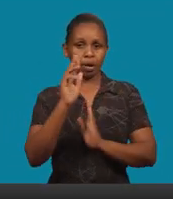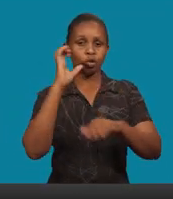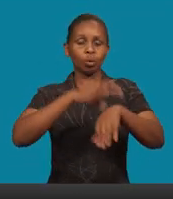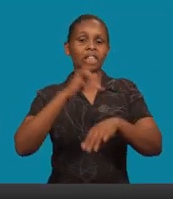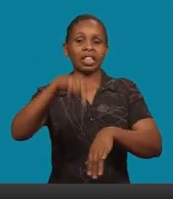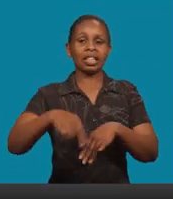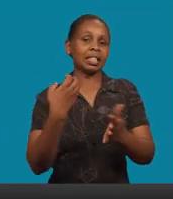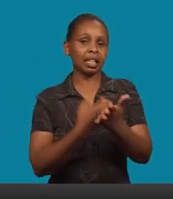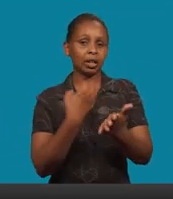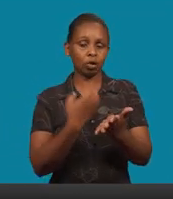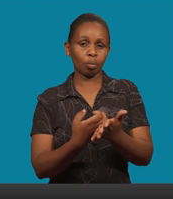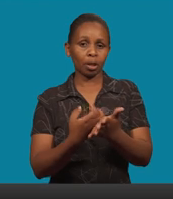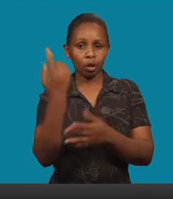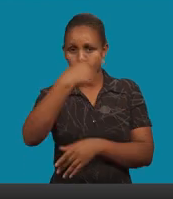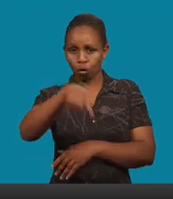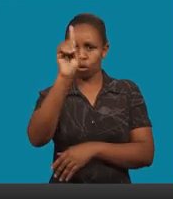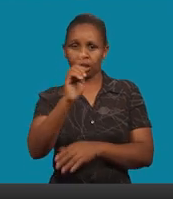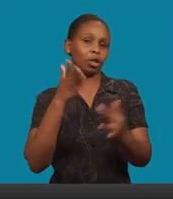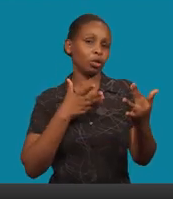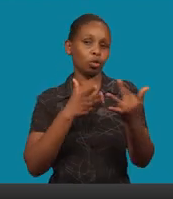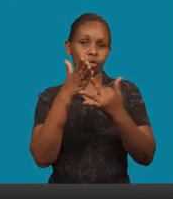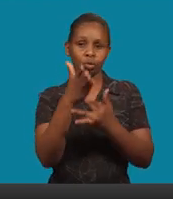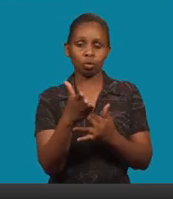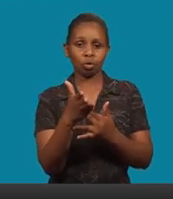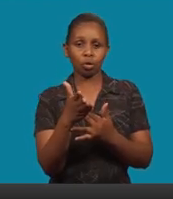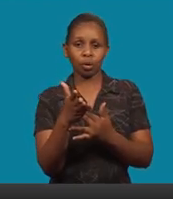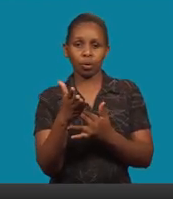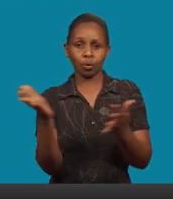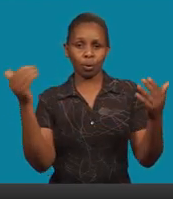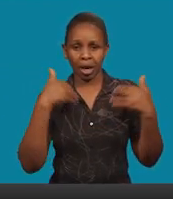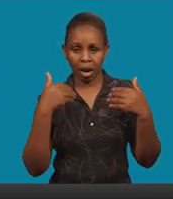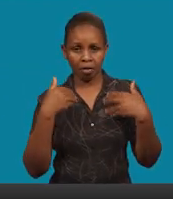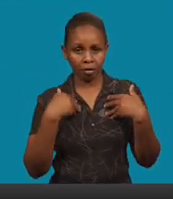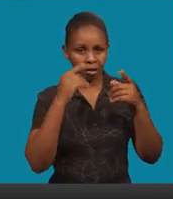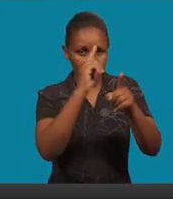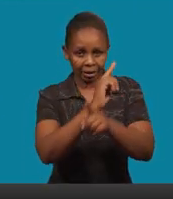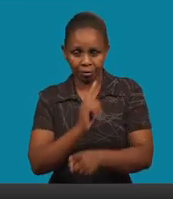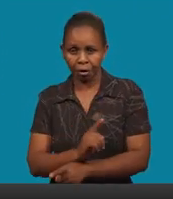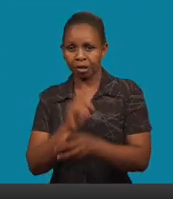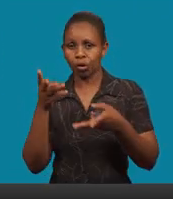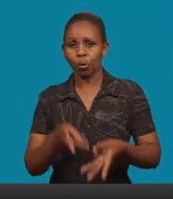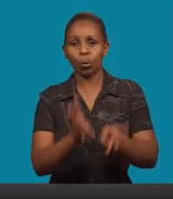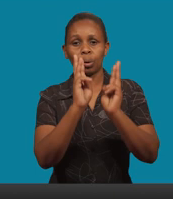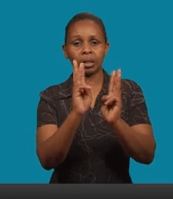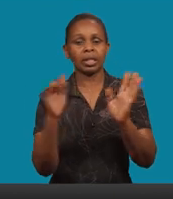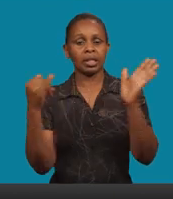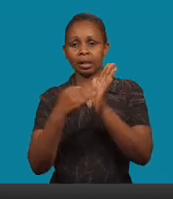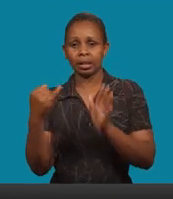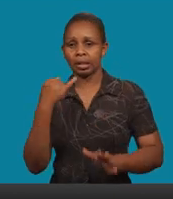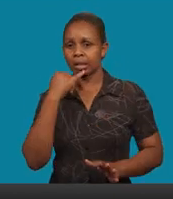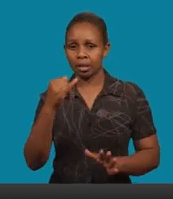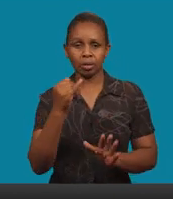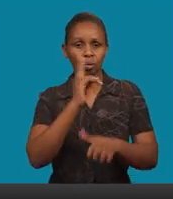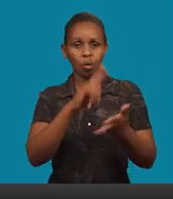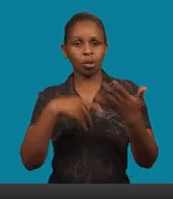back the economy of this country on track through prudent and pragmatic interventions